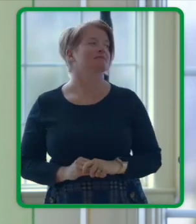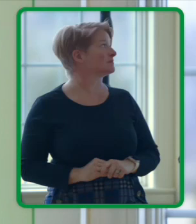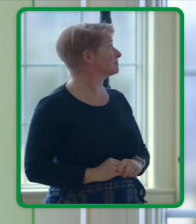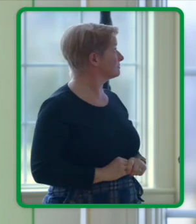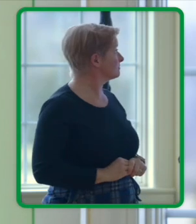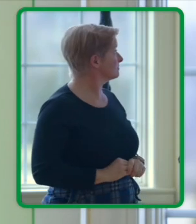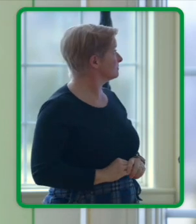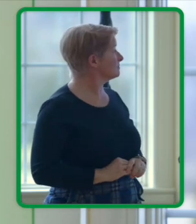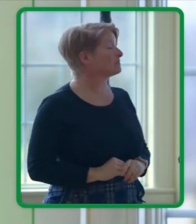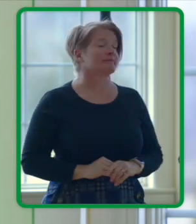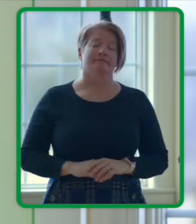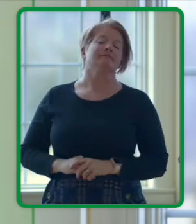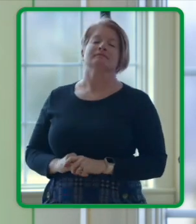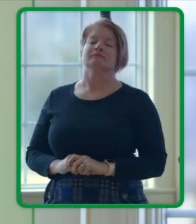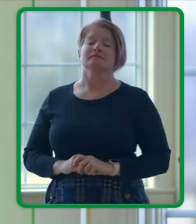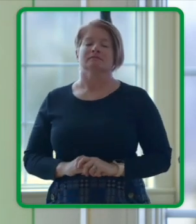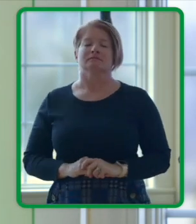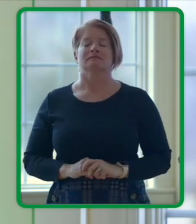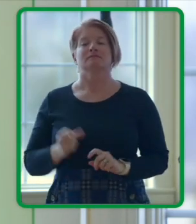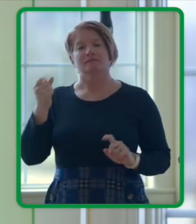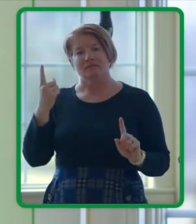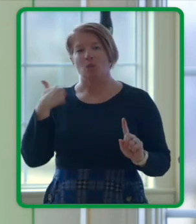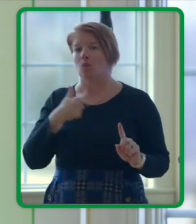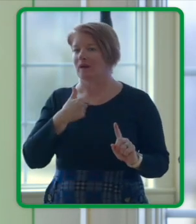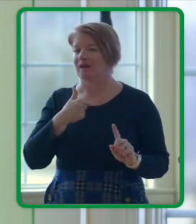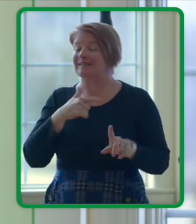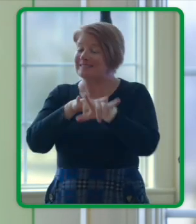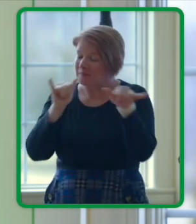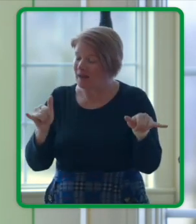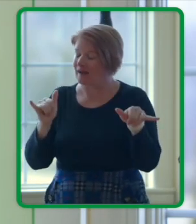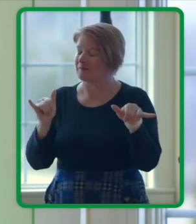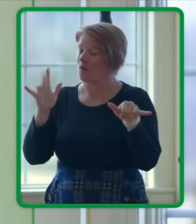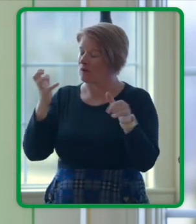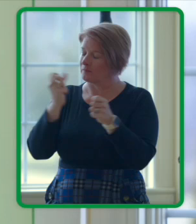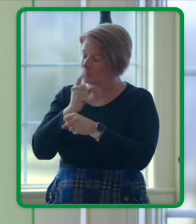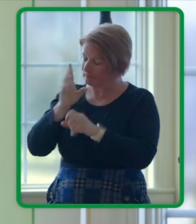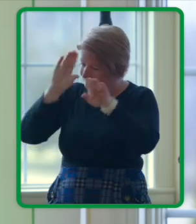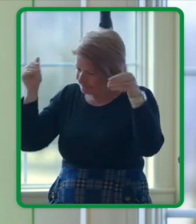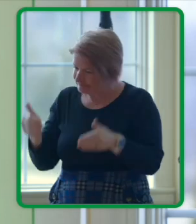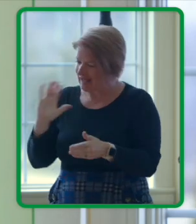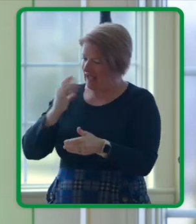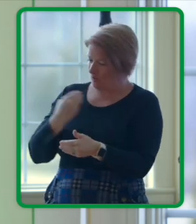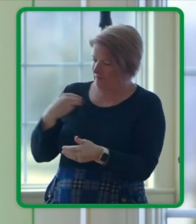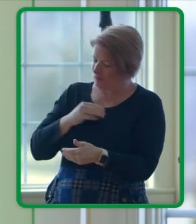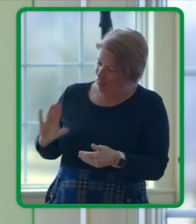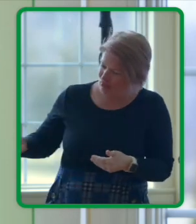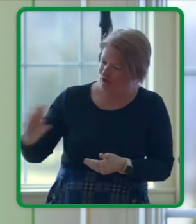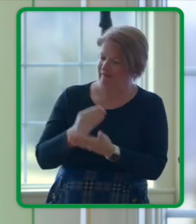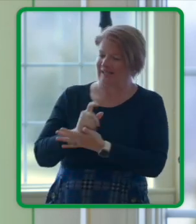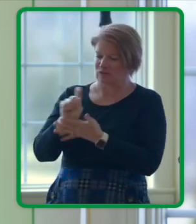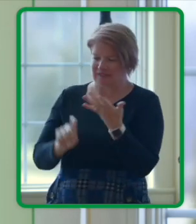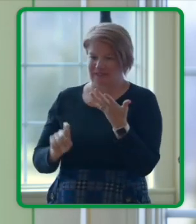But we're doing this as we do not want to lose focus on the financial needs of our members and the community that we